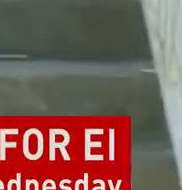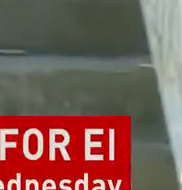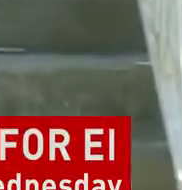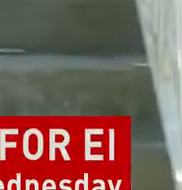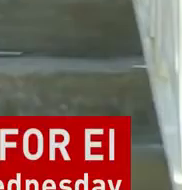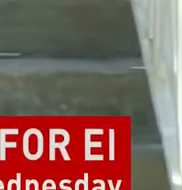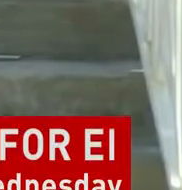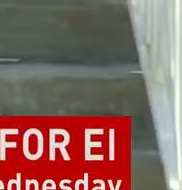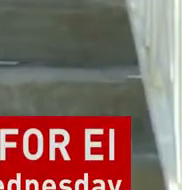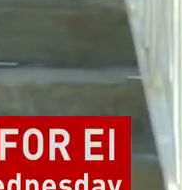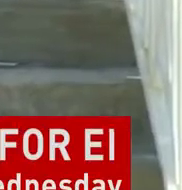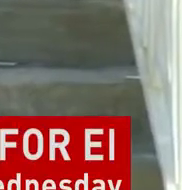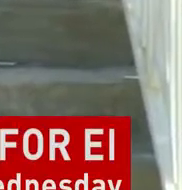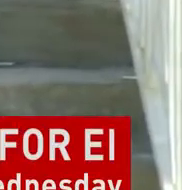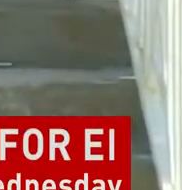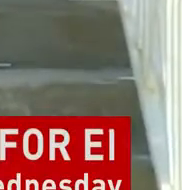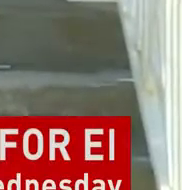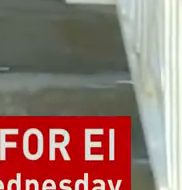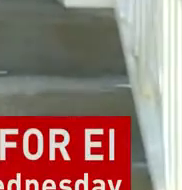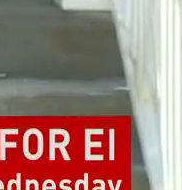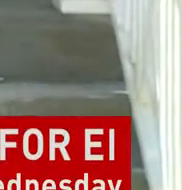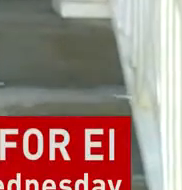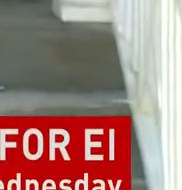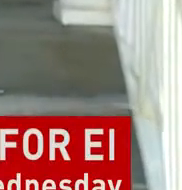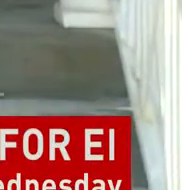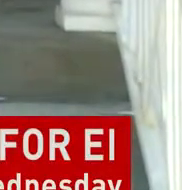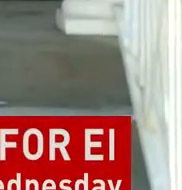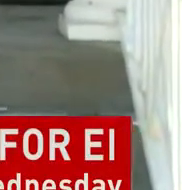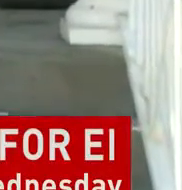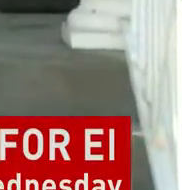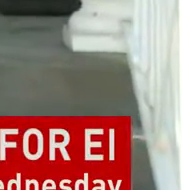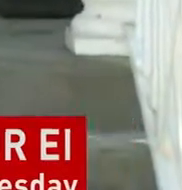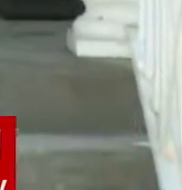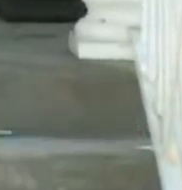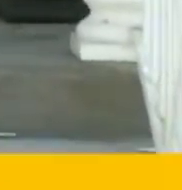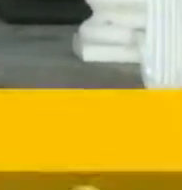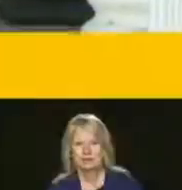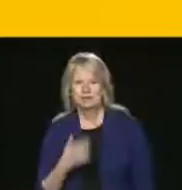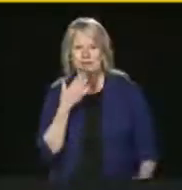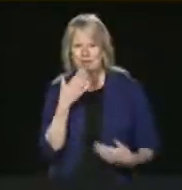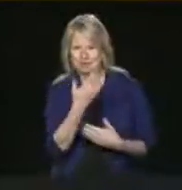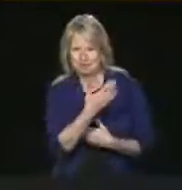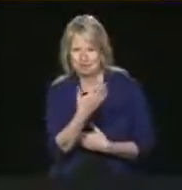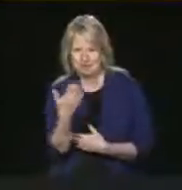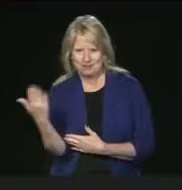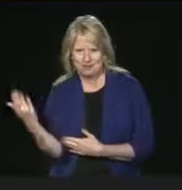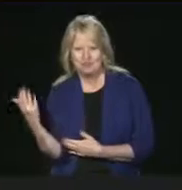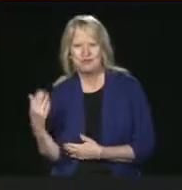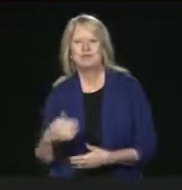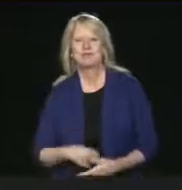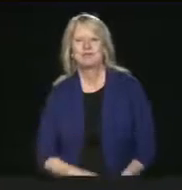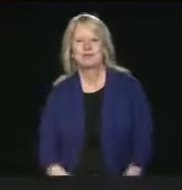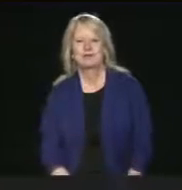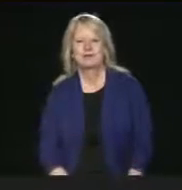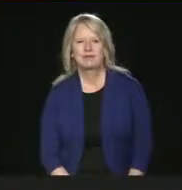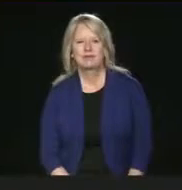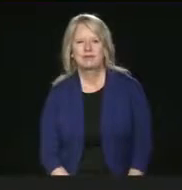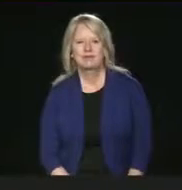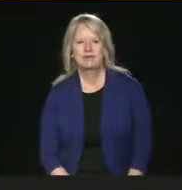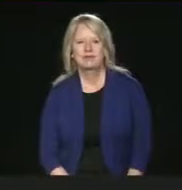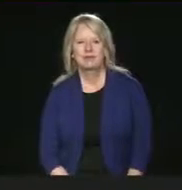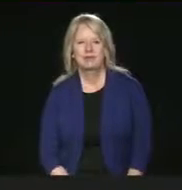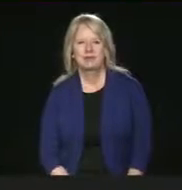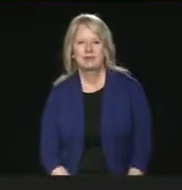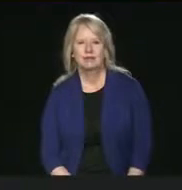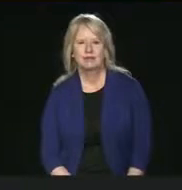seventh time to talk about measures his government is taking. Let's listen in. Good morning, everyone. Happy Sunday. Merci d'être